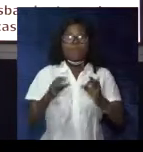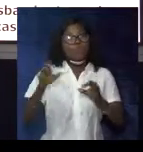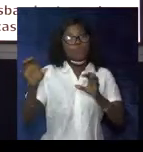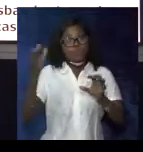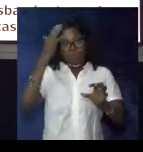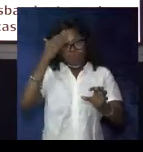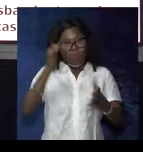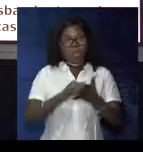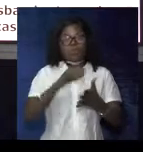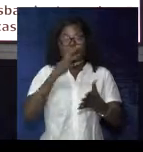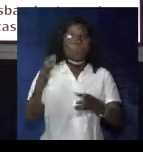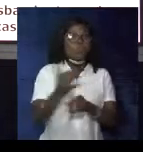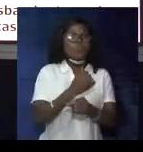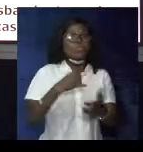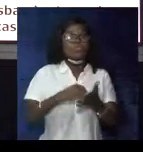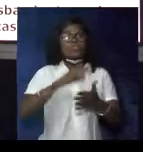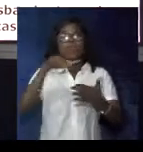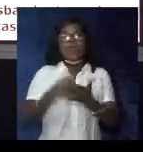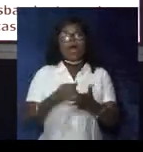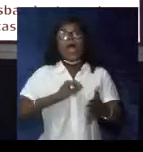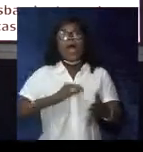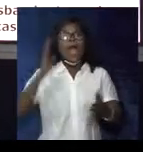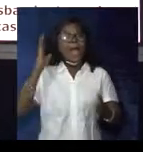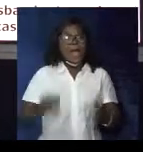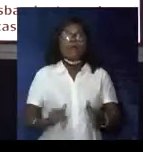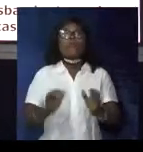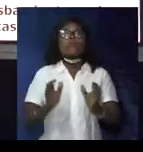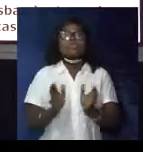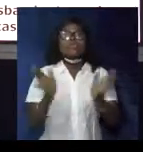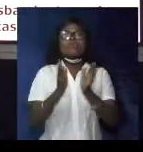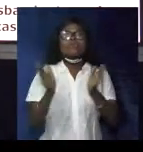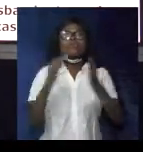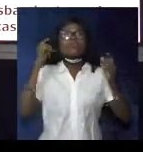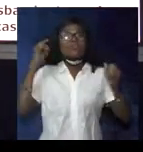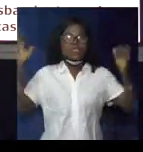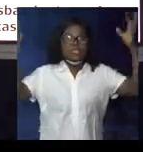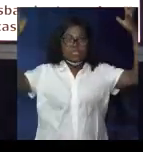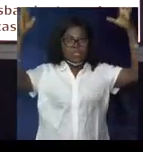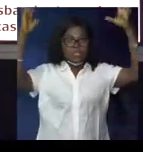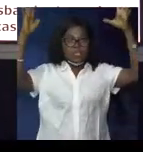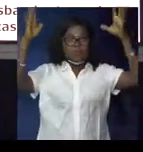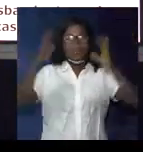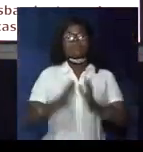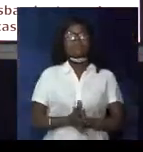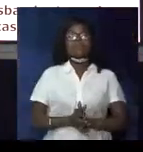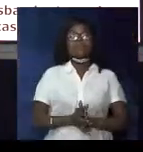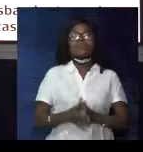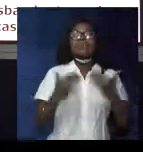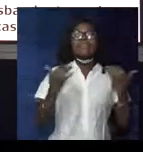Okay, if you do, and even not, I will still celebrate you with a chair.